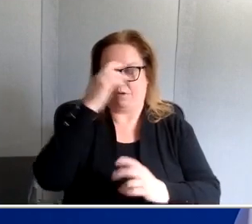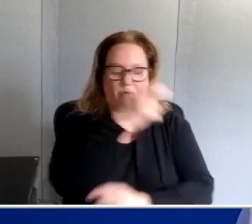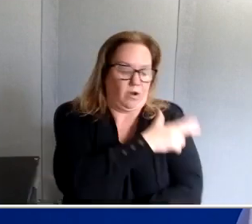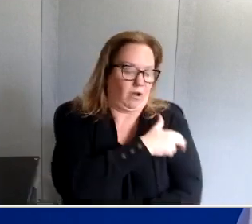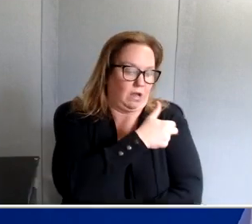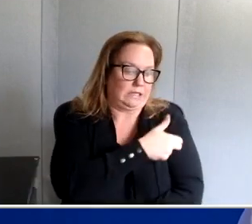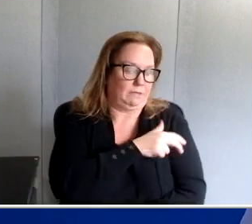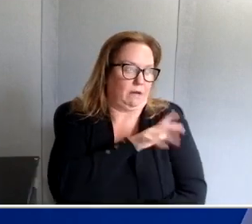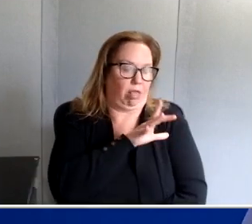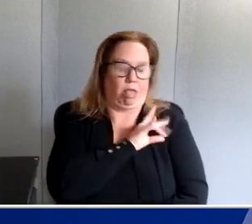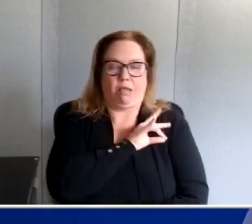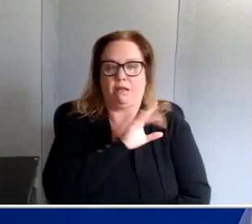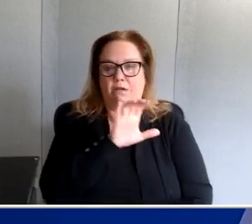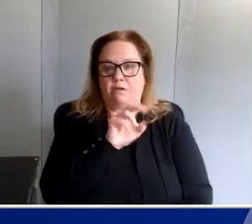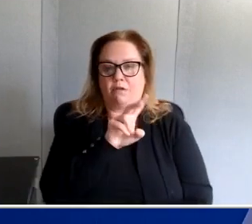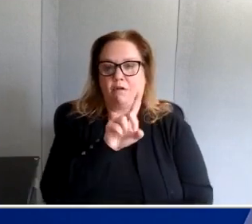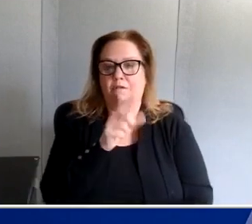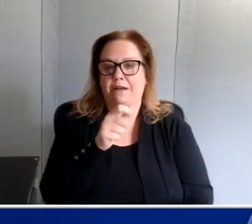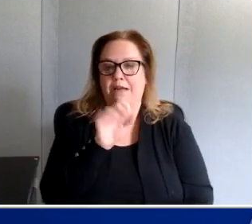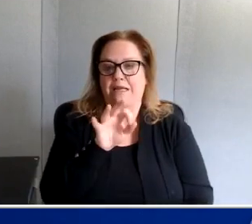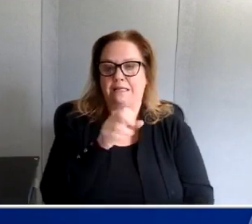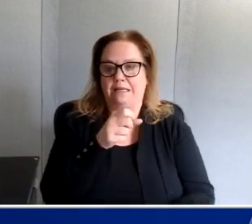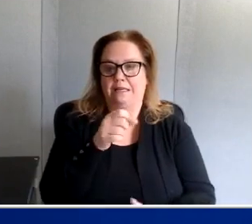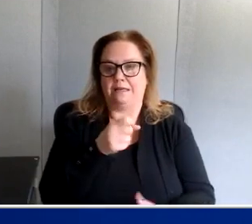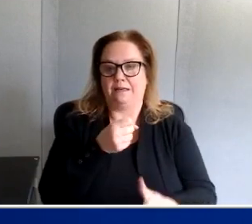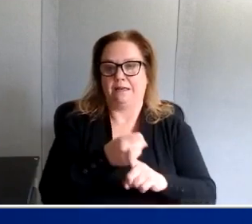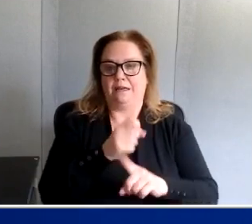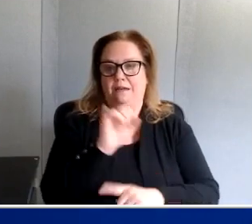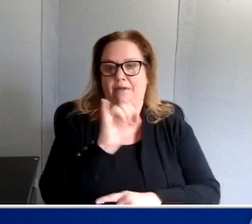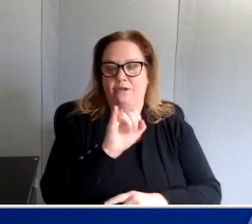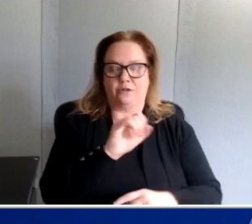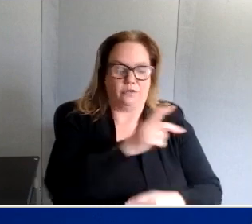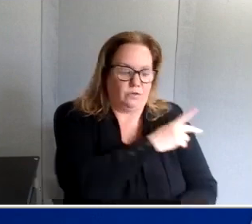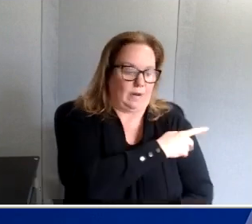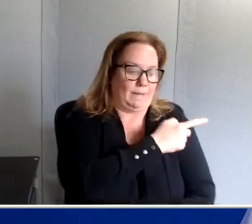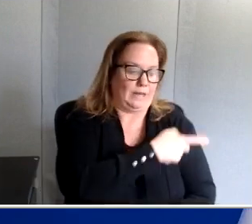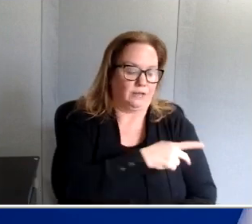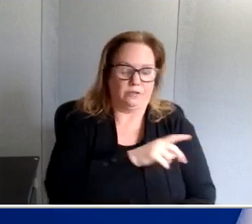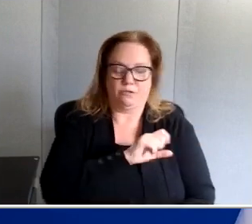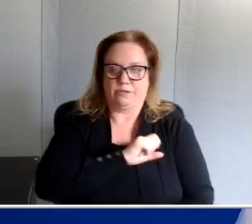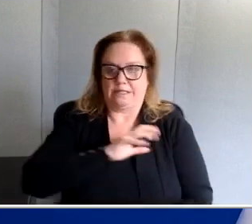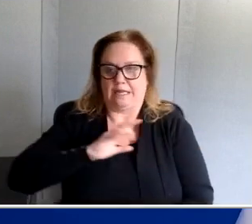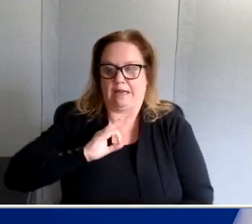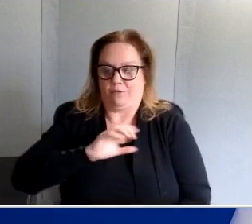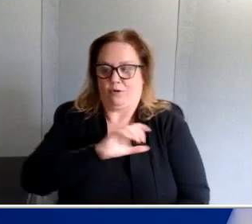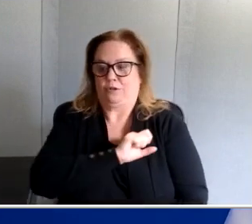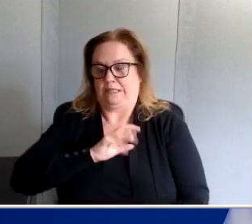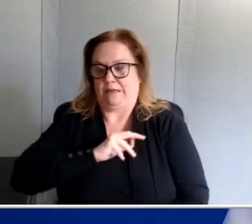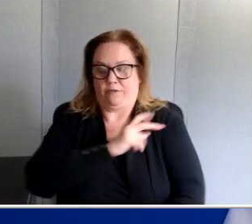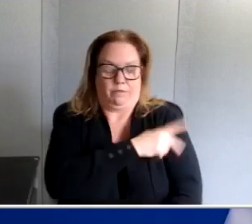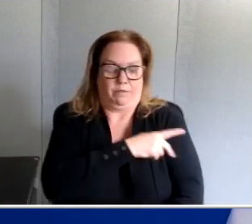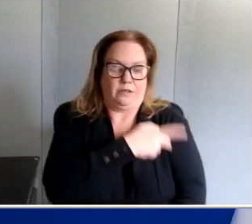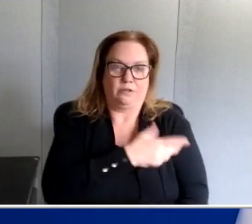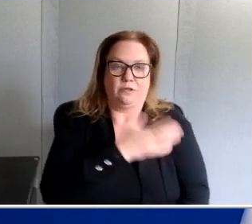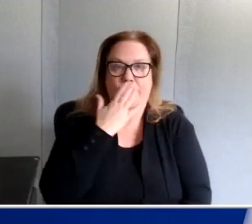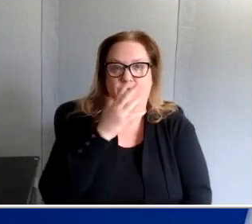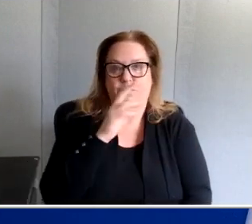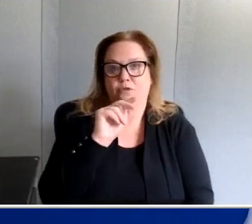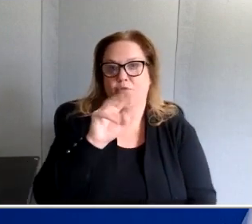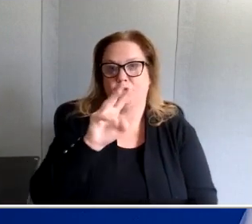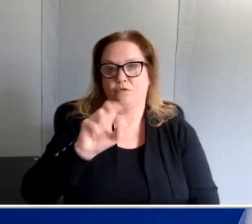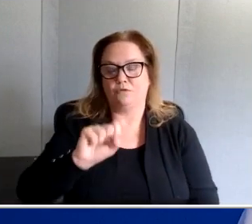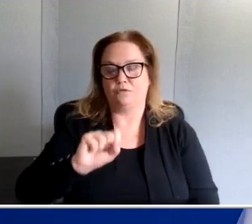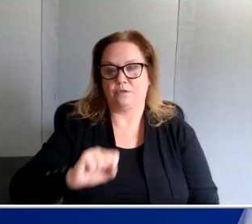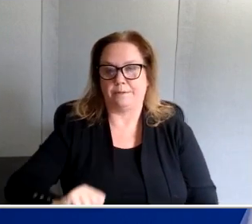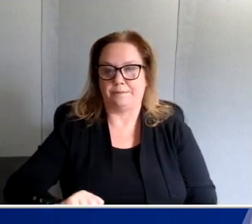hospital-acquired COVID-19 infections from a patient to a staff or a staff to a patient. So that is overall good news. So how